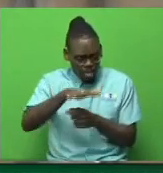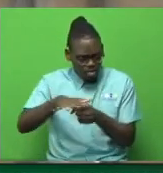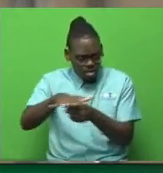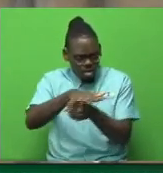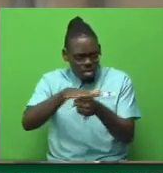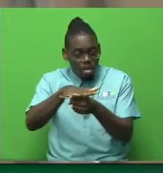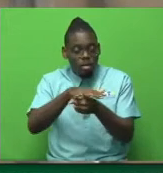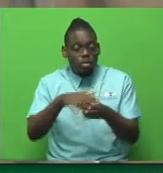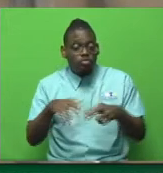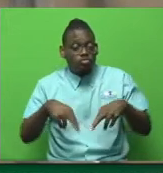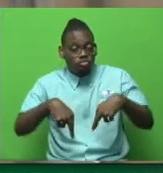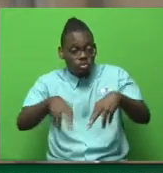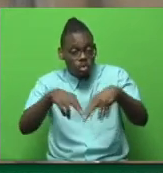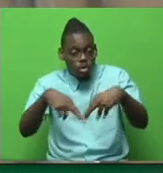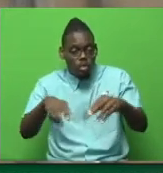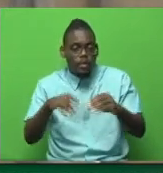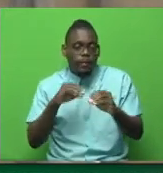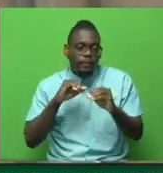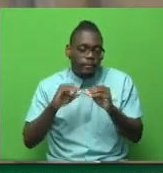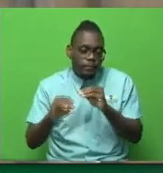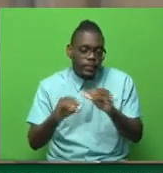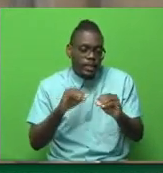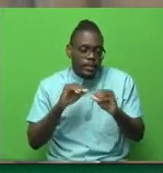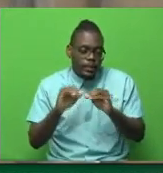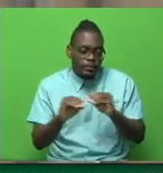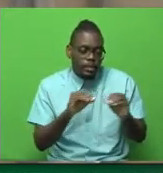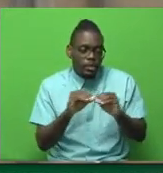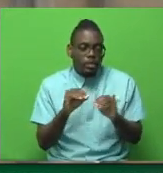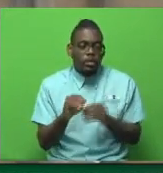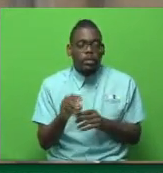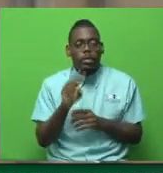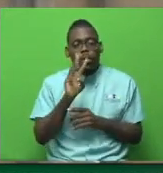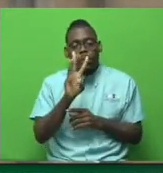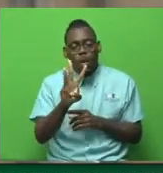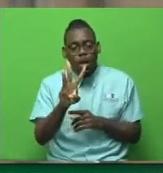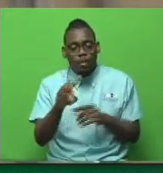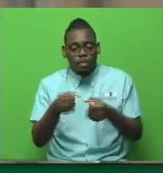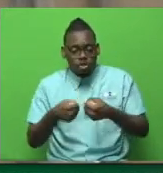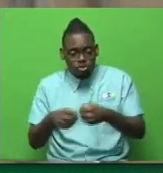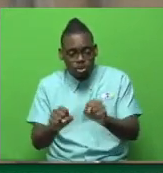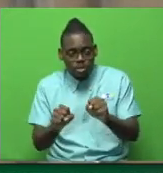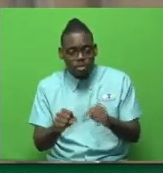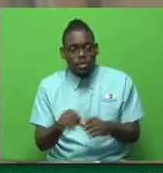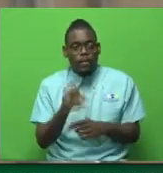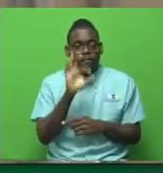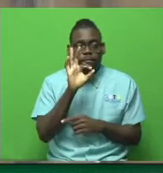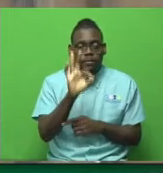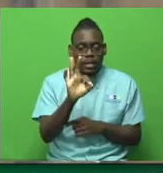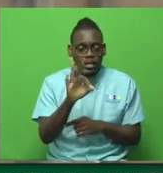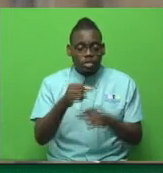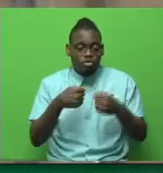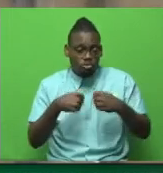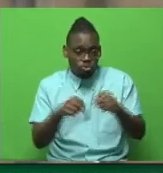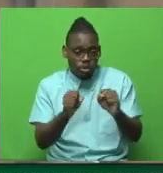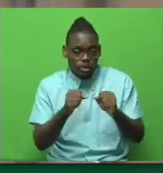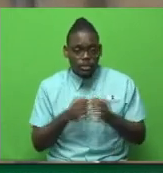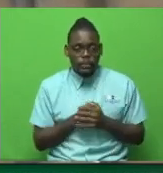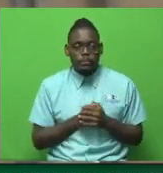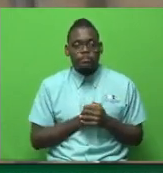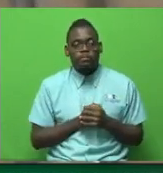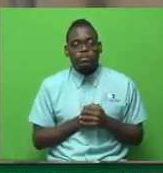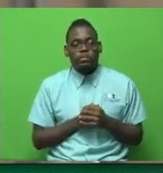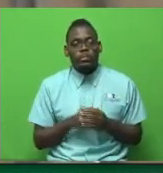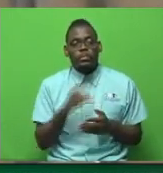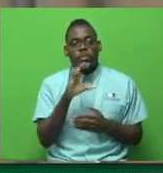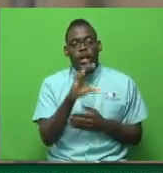rehabilitated and peeved William Street Francis Avenue kaiman Road